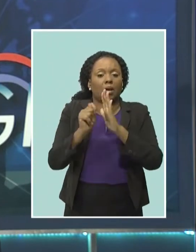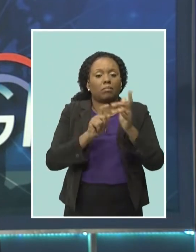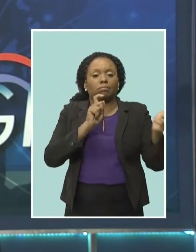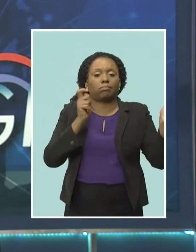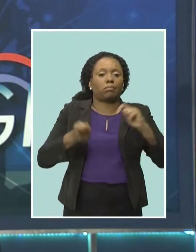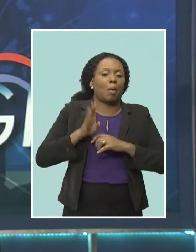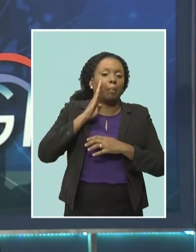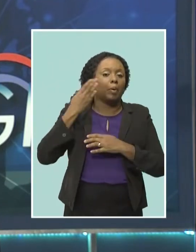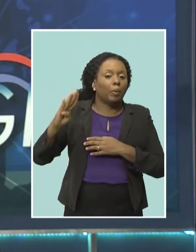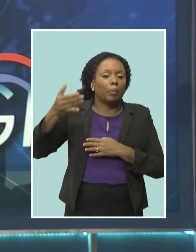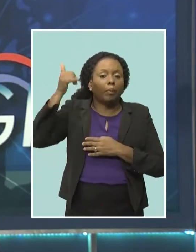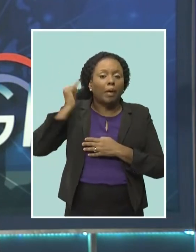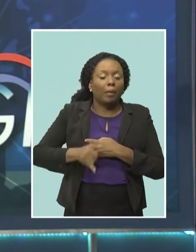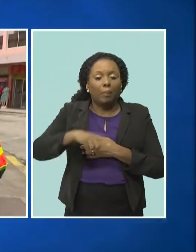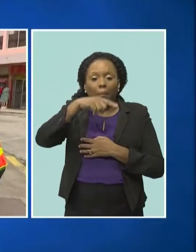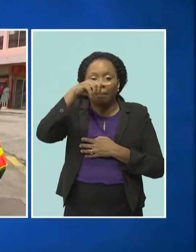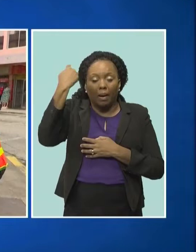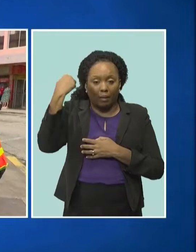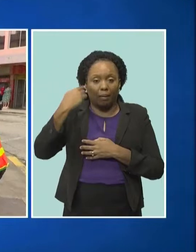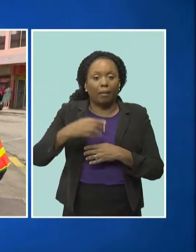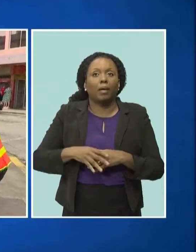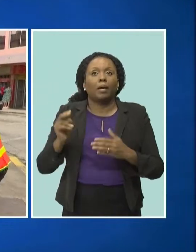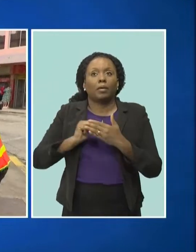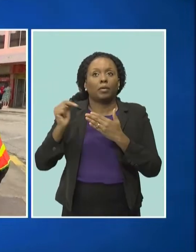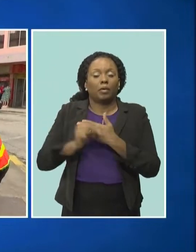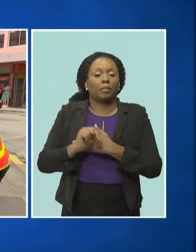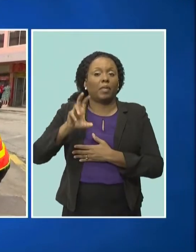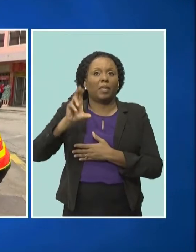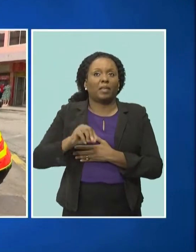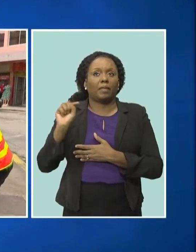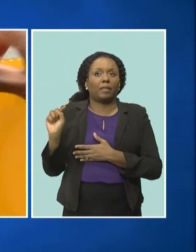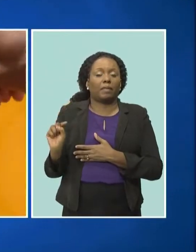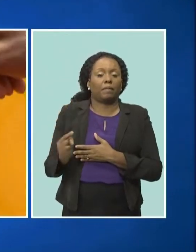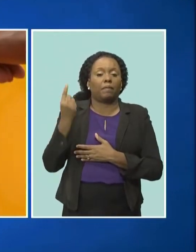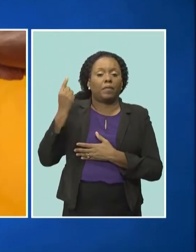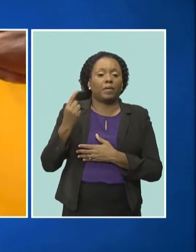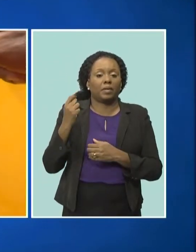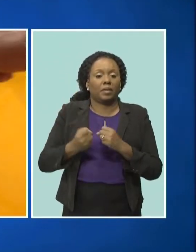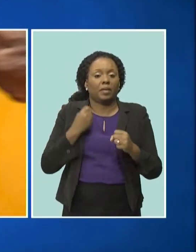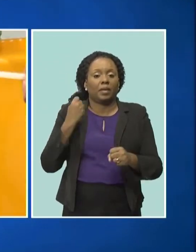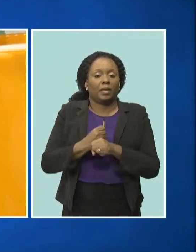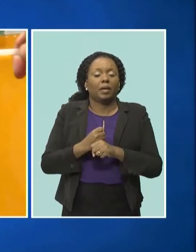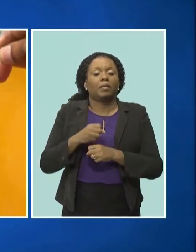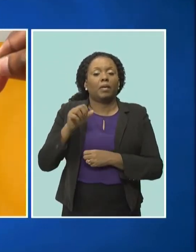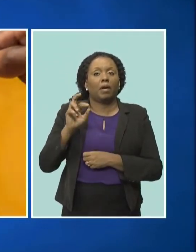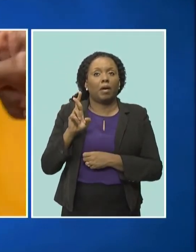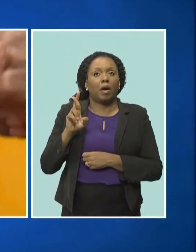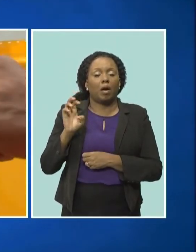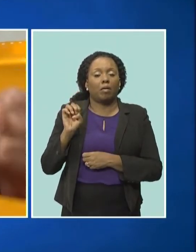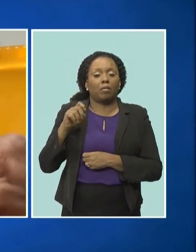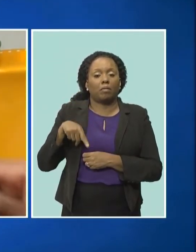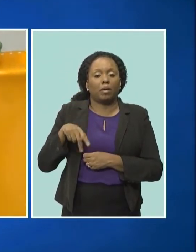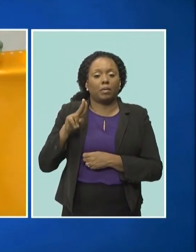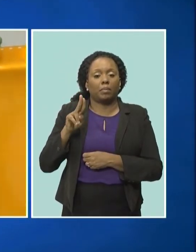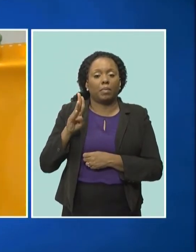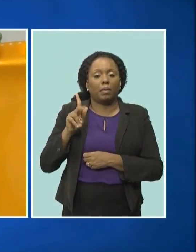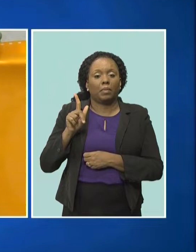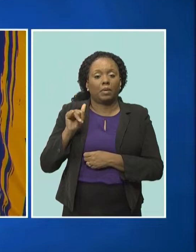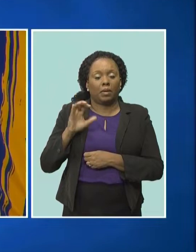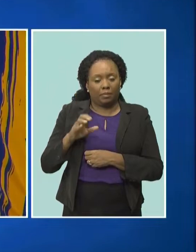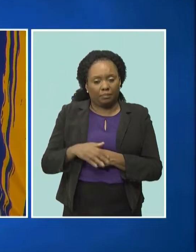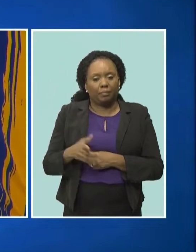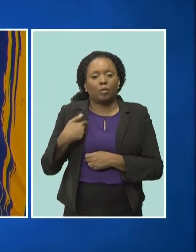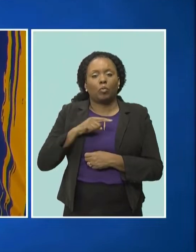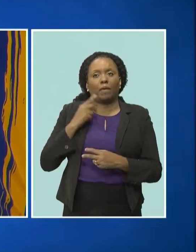November 30th will also mark the country's first year as a republic, having officially severed ties with Britain. When CBC visited Bridgetown